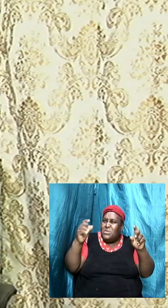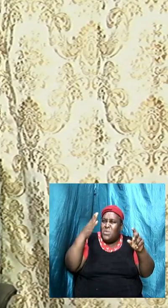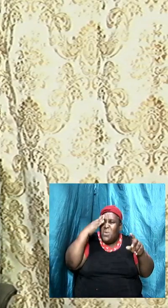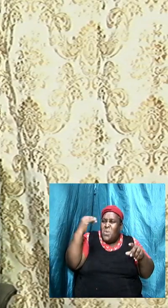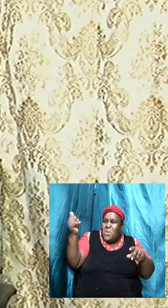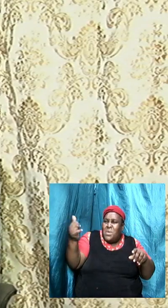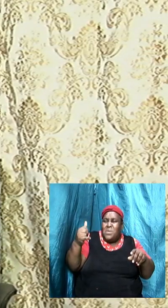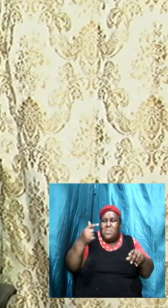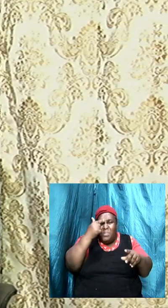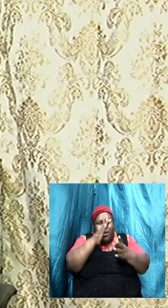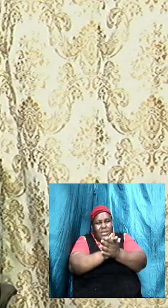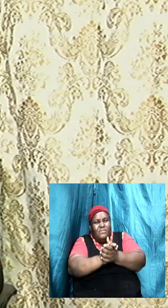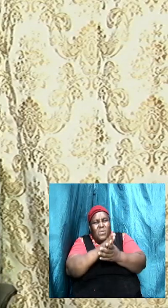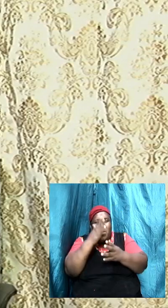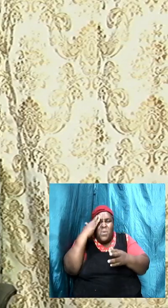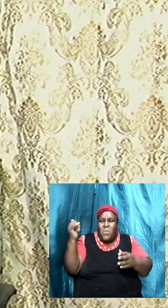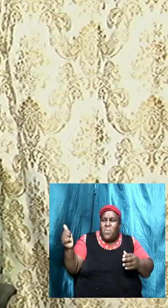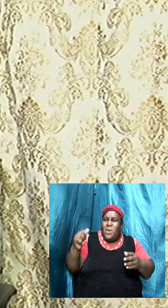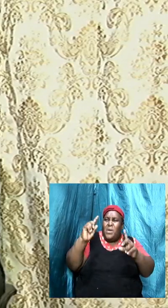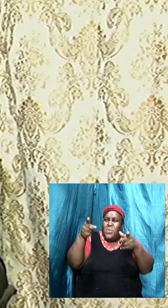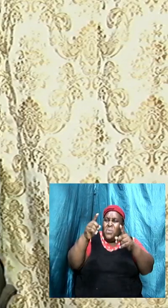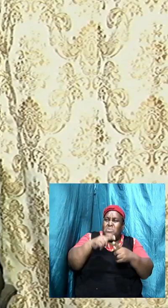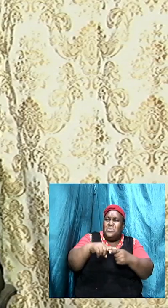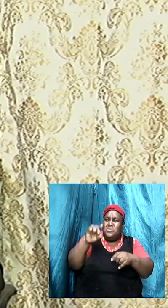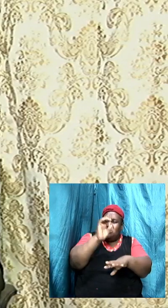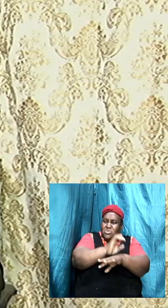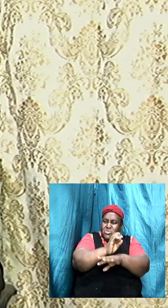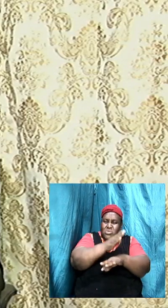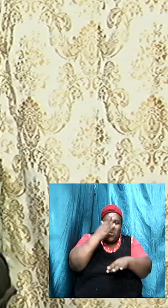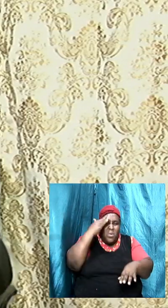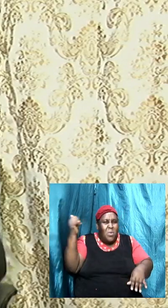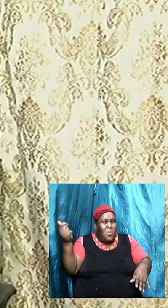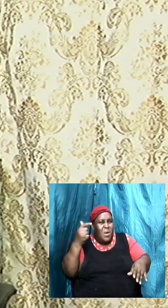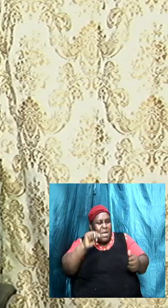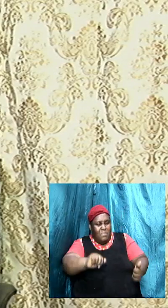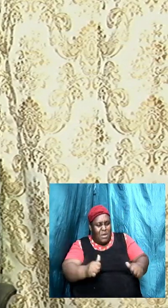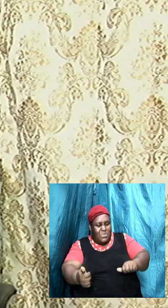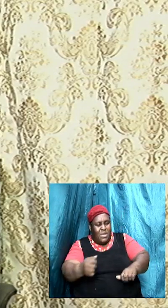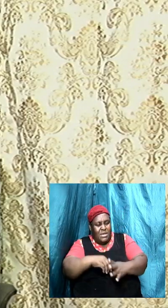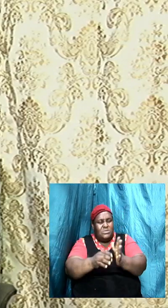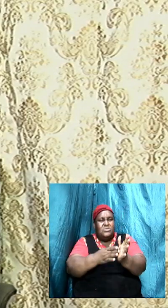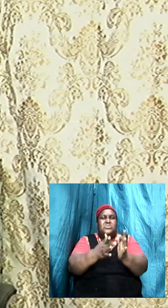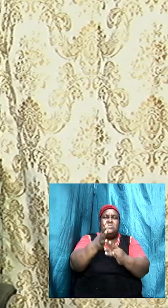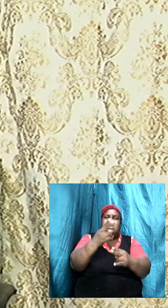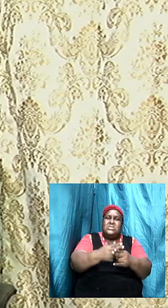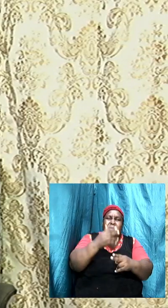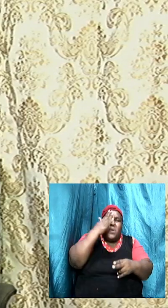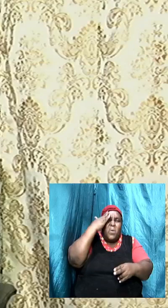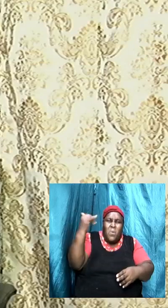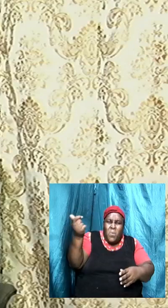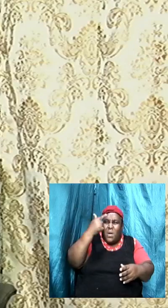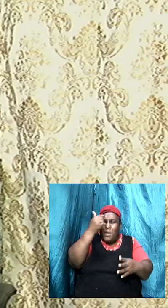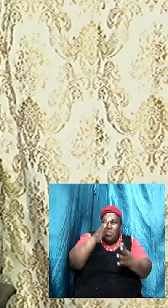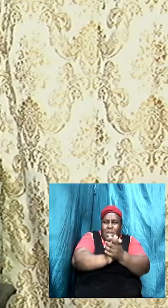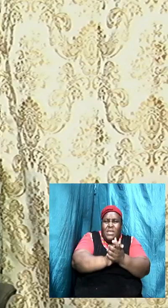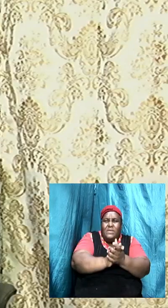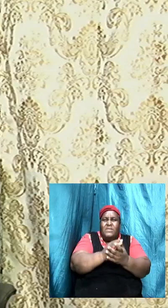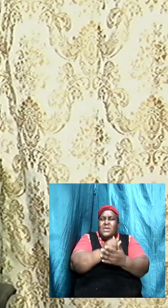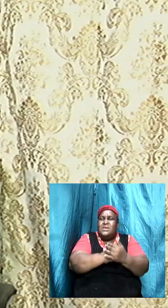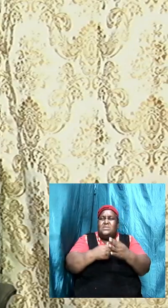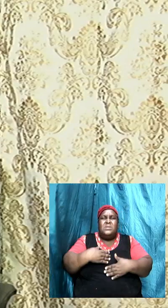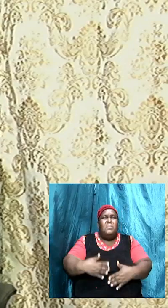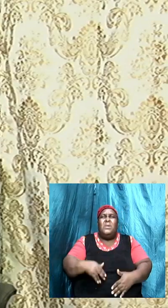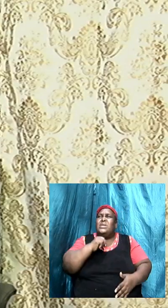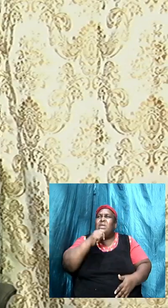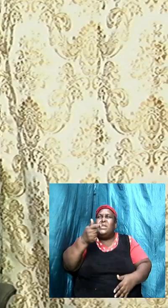is it that you go to that church? Why is it that you are baptized in Jesus' name? Why is it that you believe that somebody is not saved